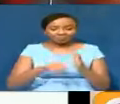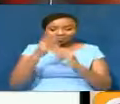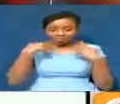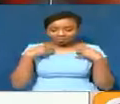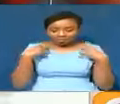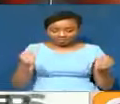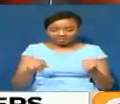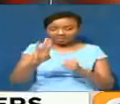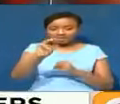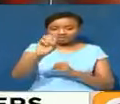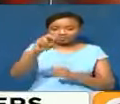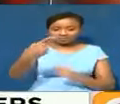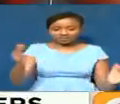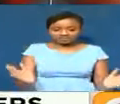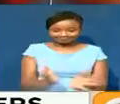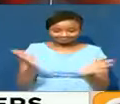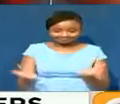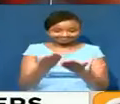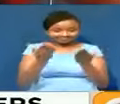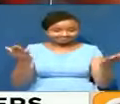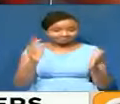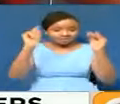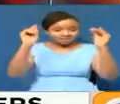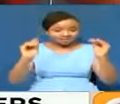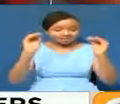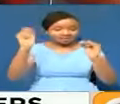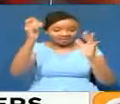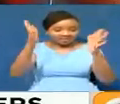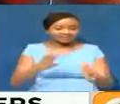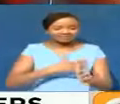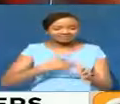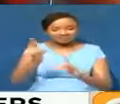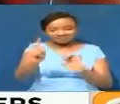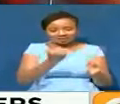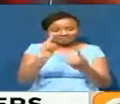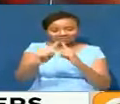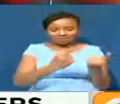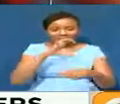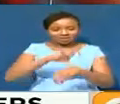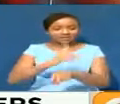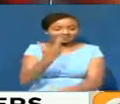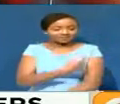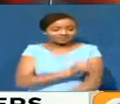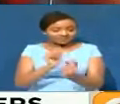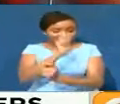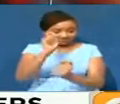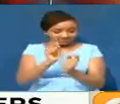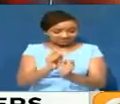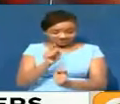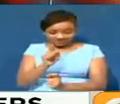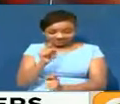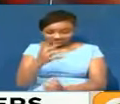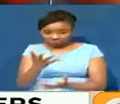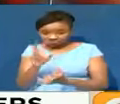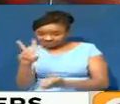Ministry of Health has urged Kenyans to show up and get vaccinated against COVID-19, especially those who are due for their